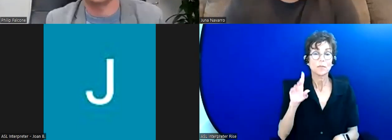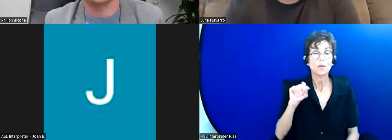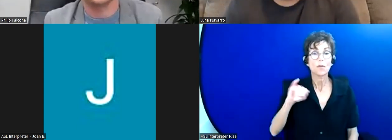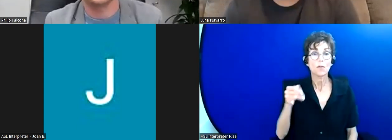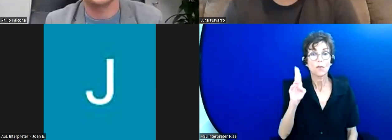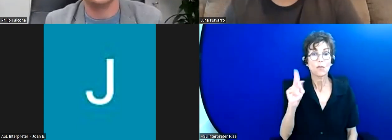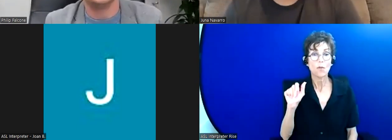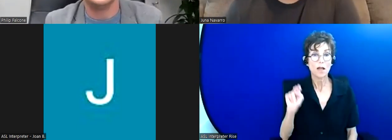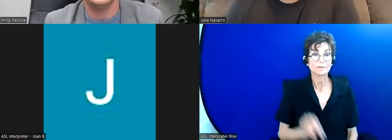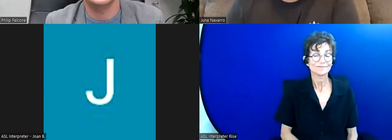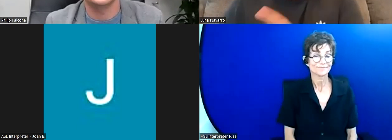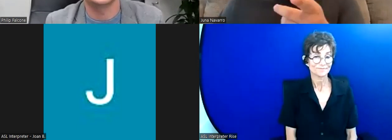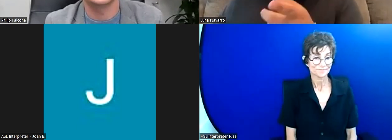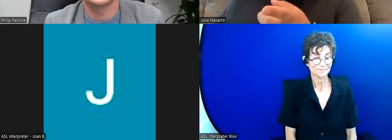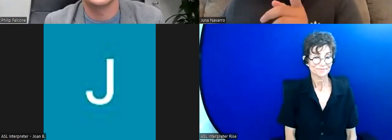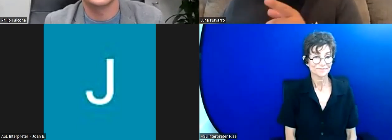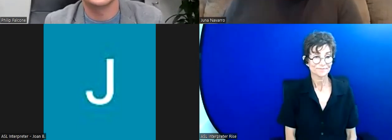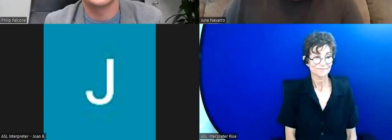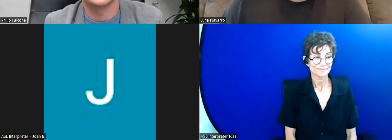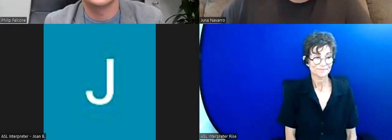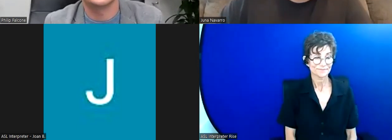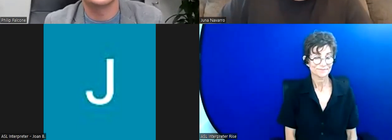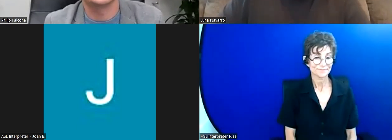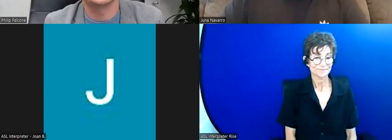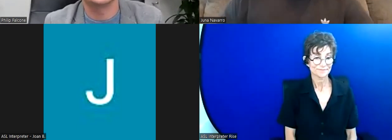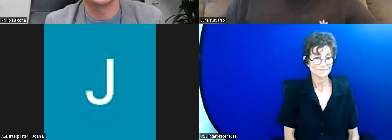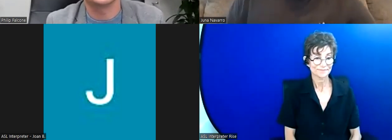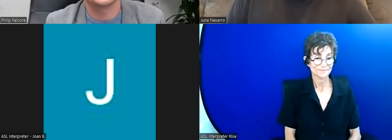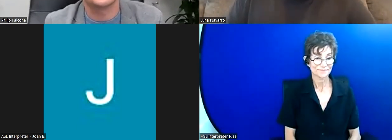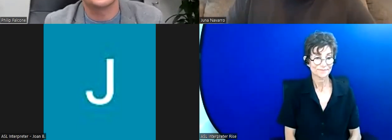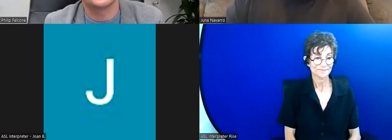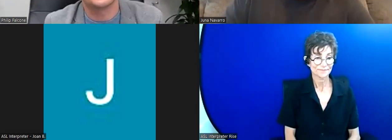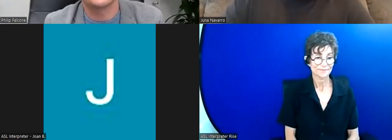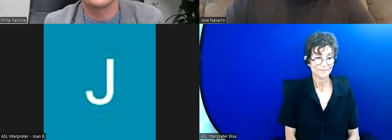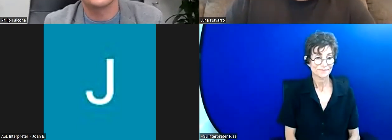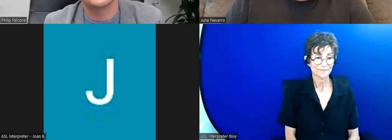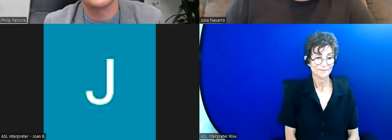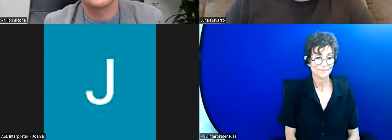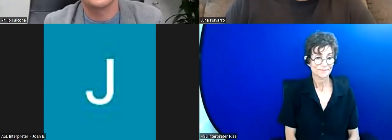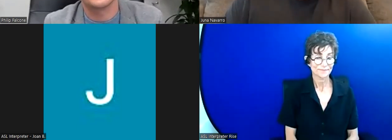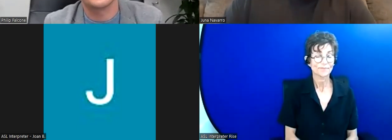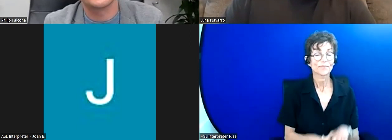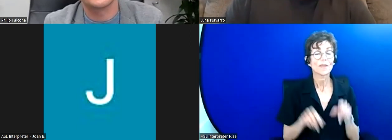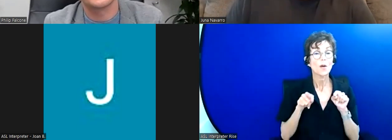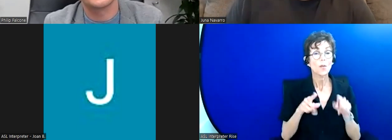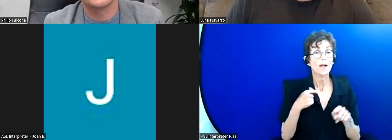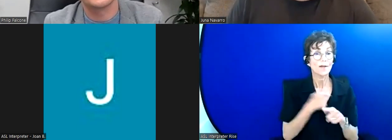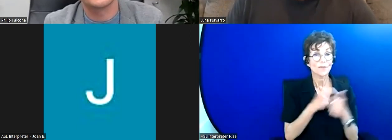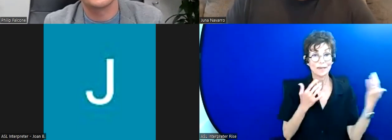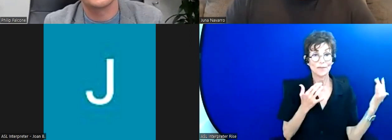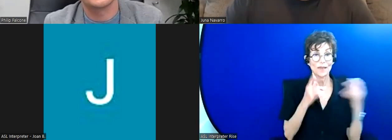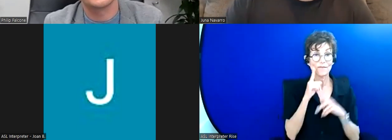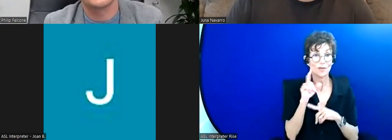And while we wait for the question, I do want to, Philip reminded me of something in terms of, so from an